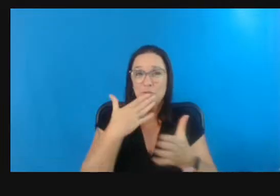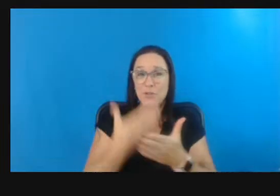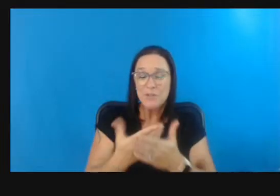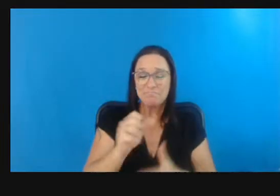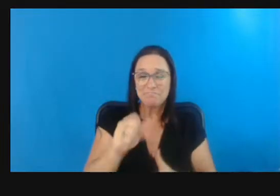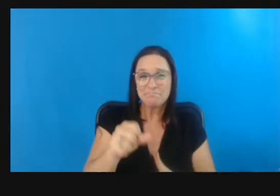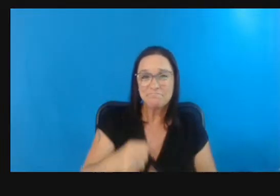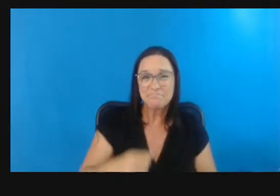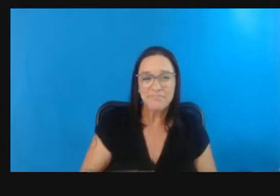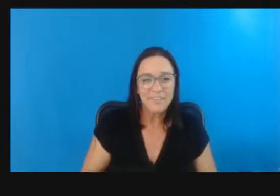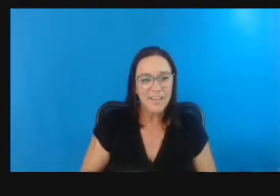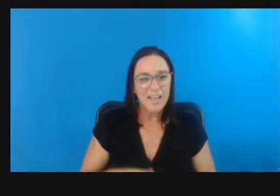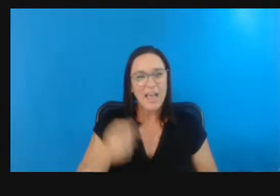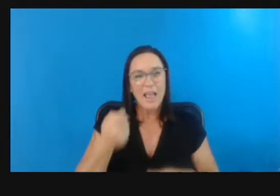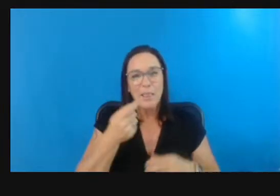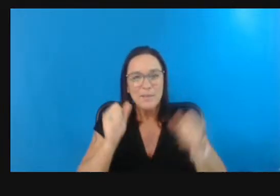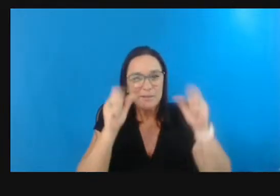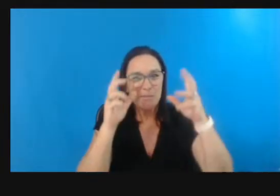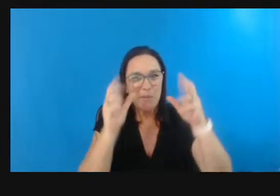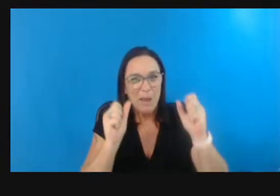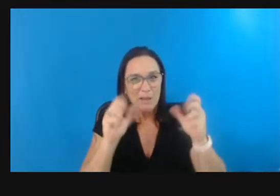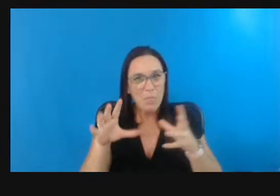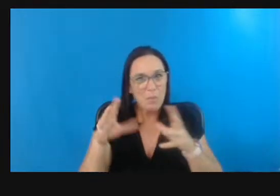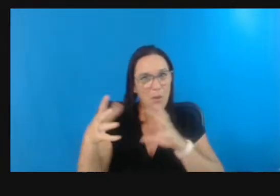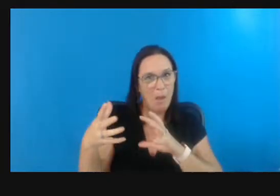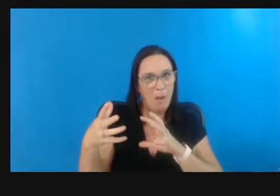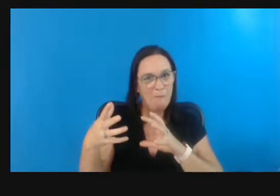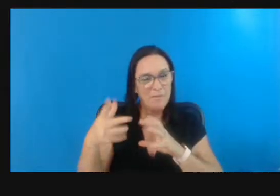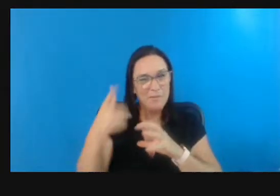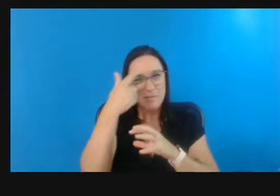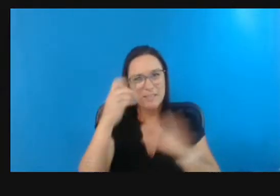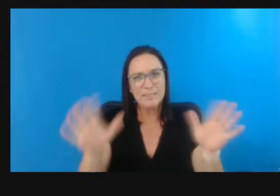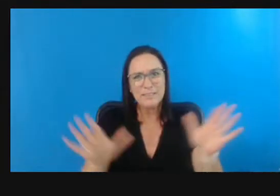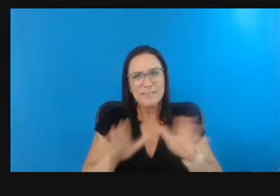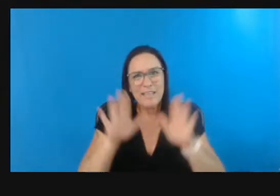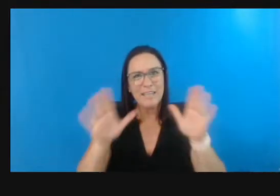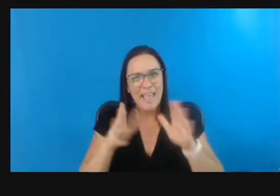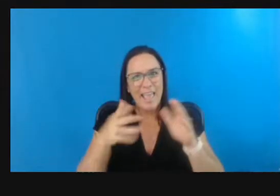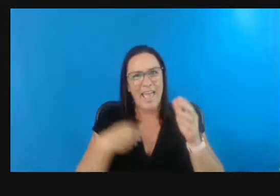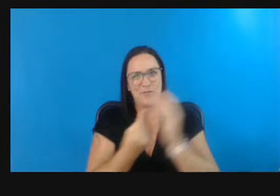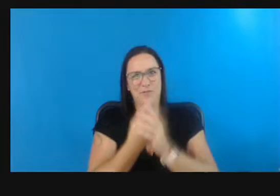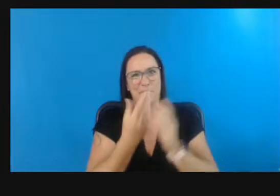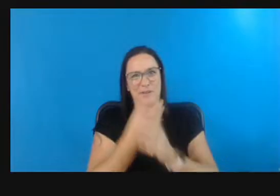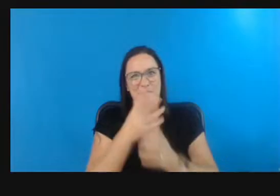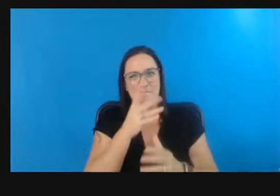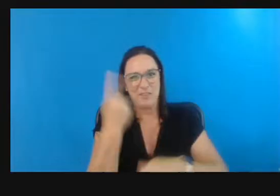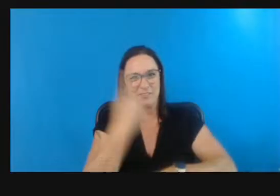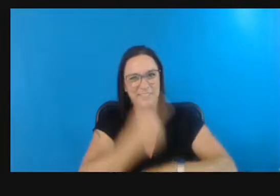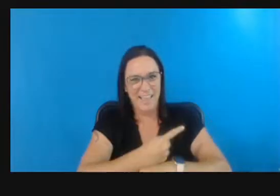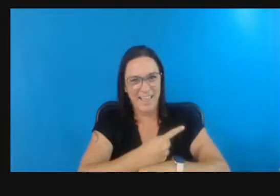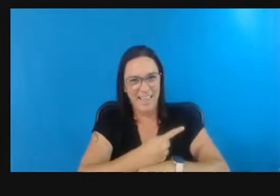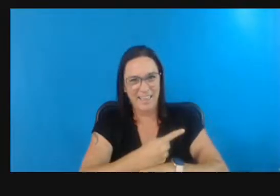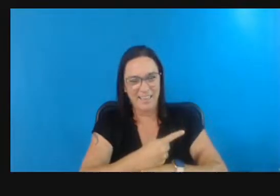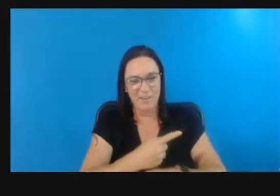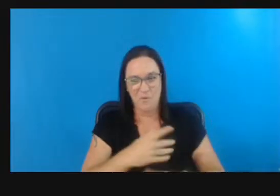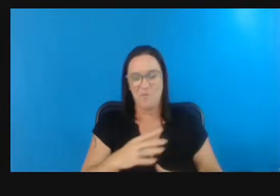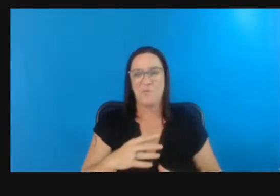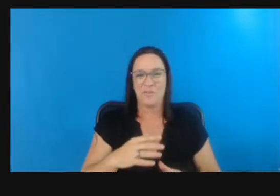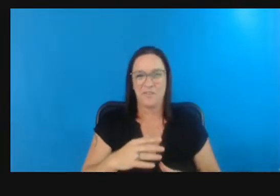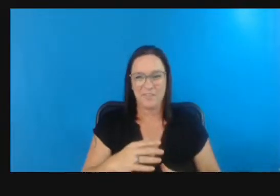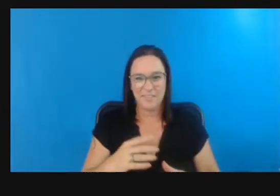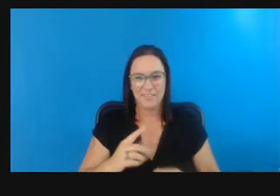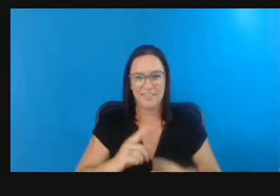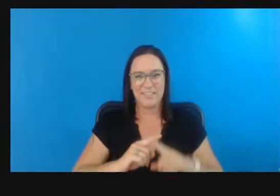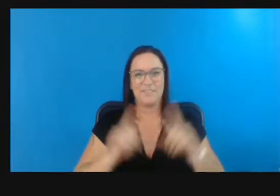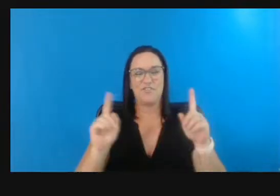a little surprise thrown off by the Sunday eruption on Mother's Day. Caught me a little off guard, but we